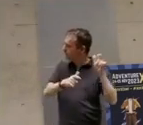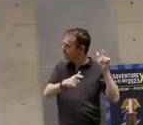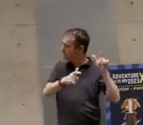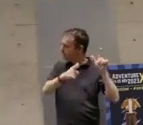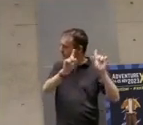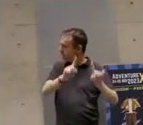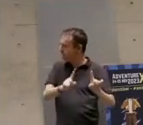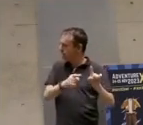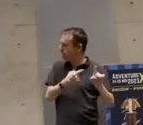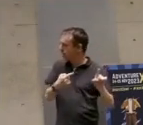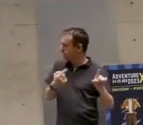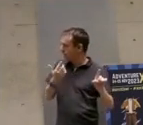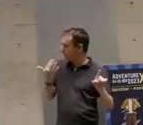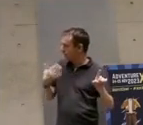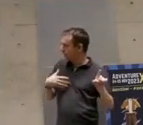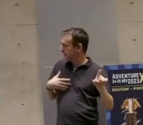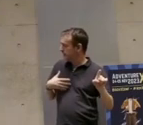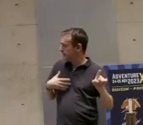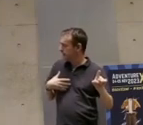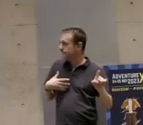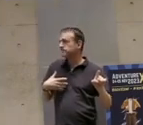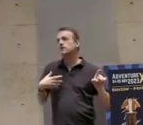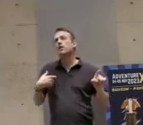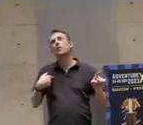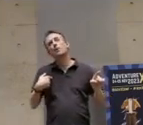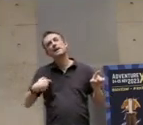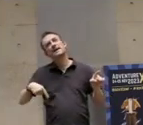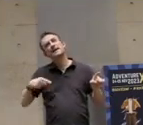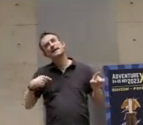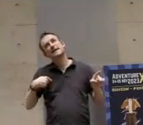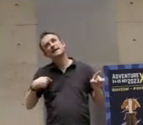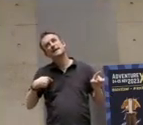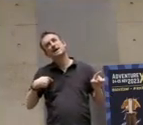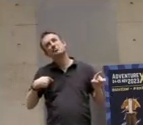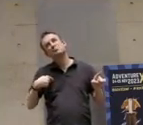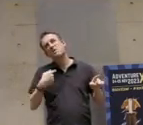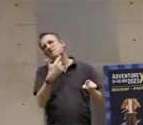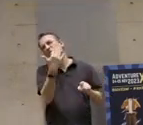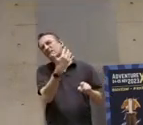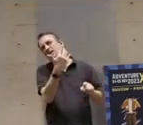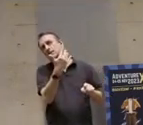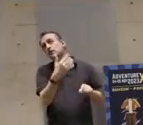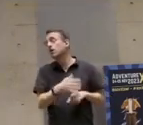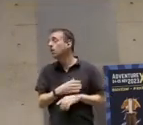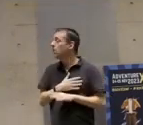How many people do you think tested it all together? We will, 15. Oh.